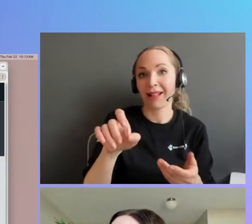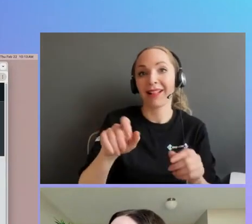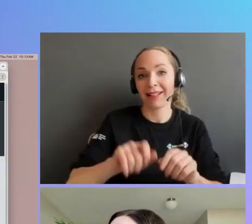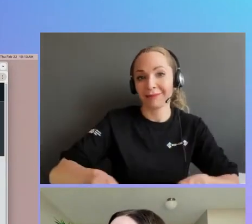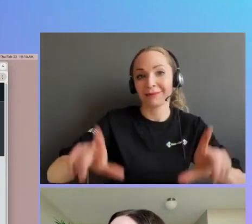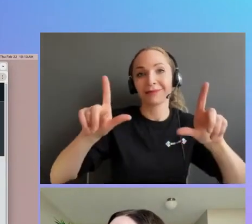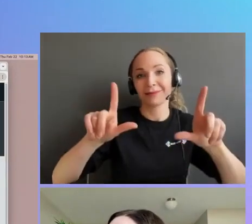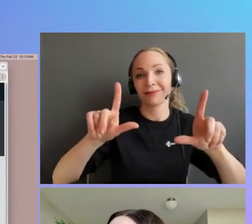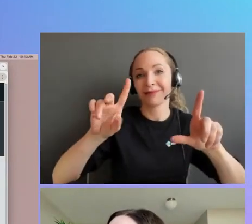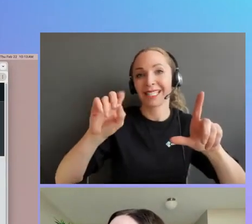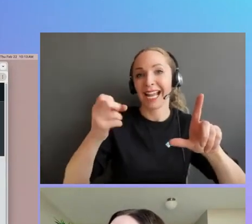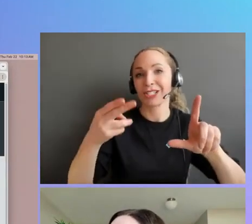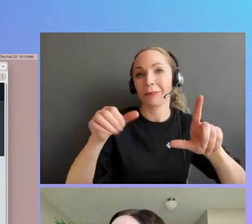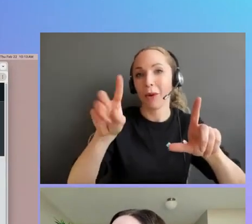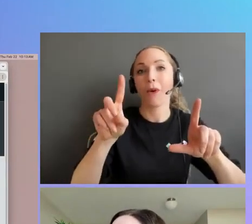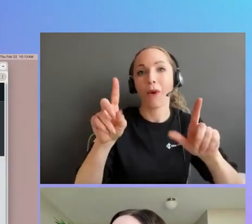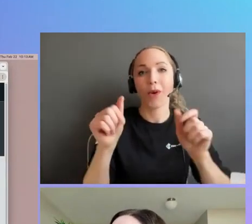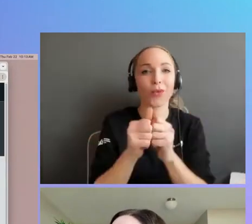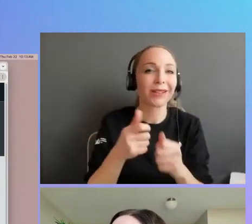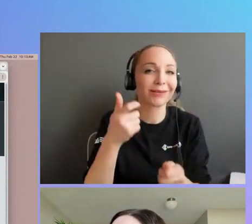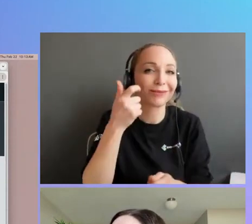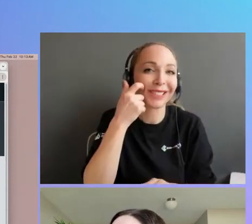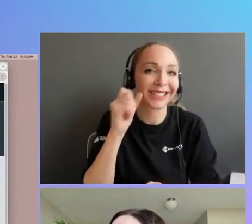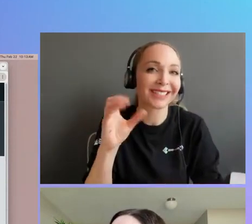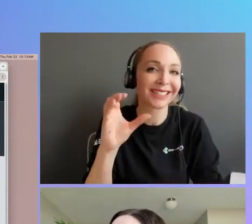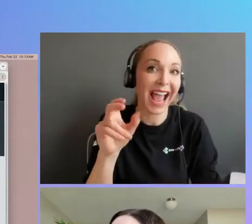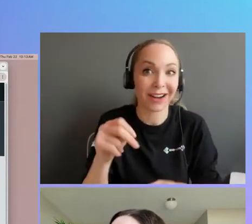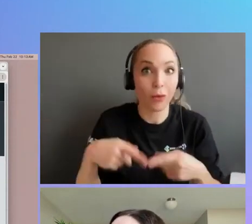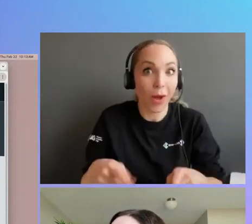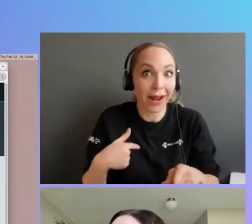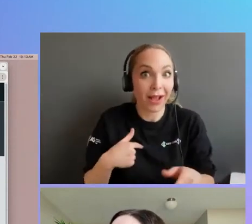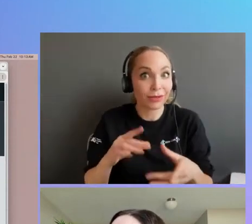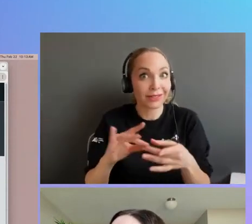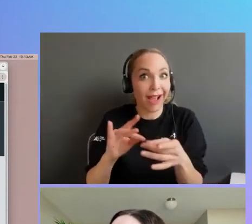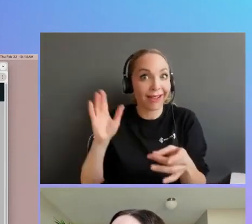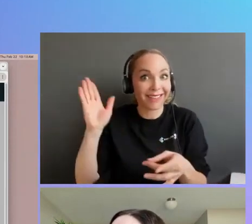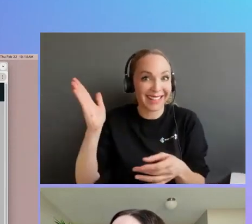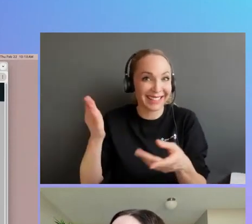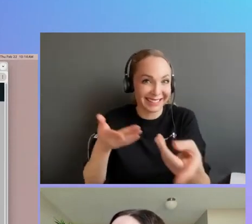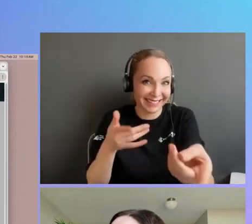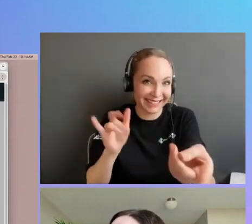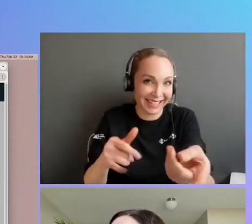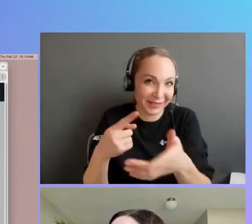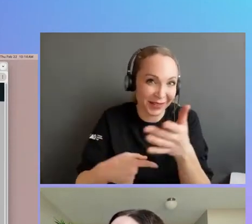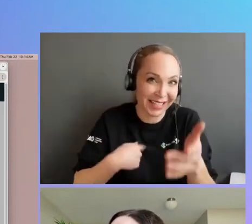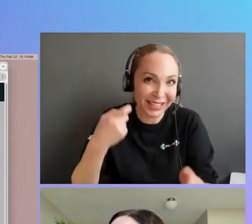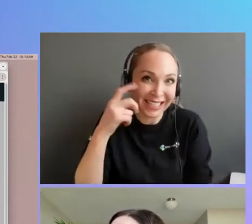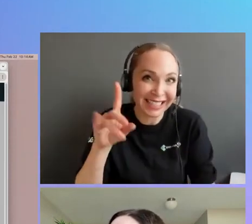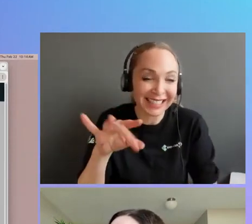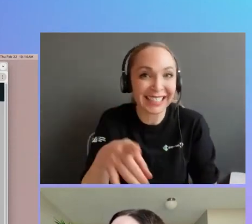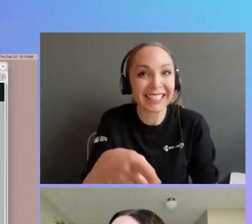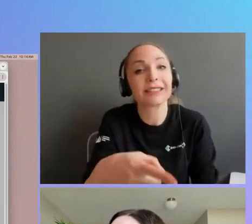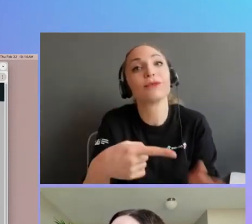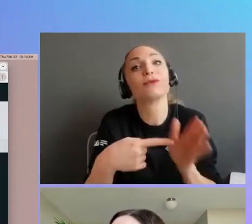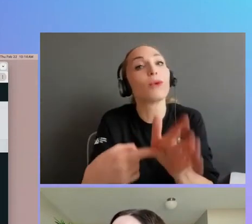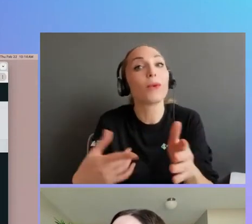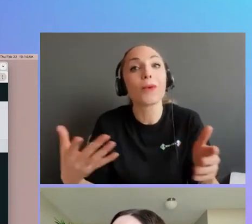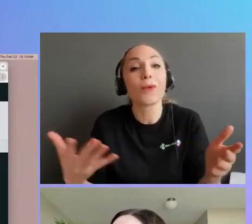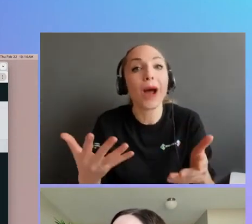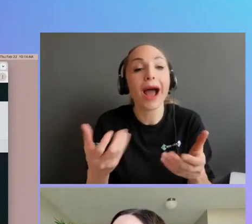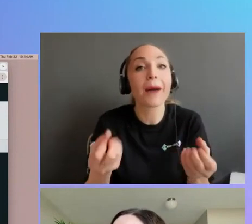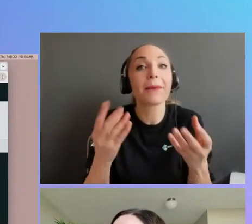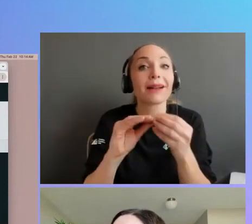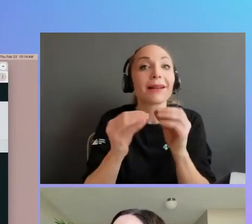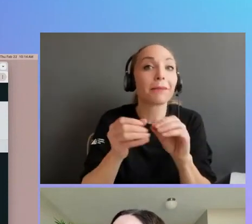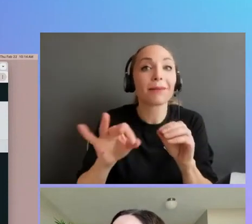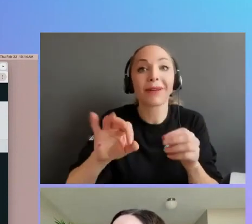took. And here's the scan I just took while I was talking. So if I click on the number of issues, which was 6 issues found, and